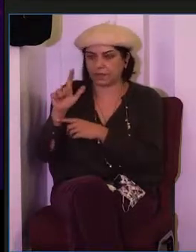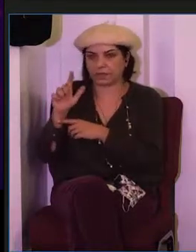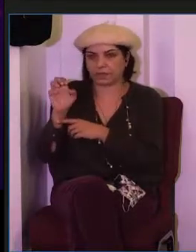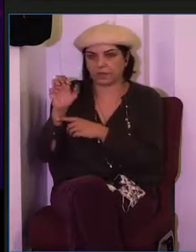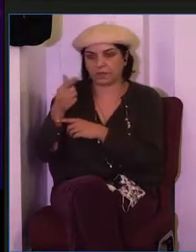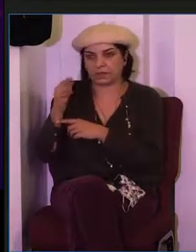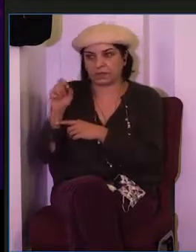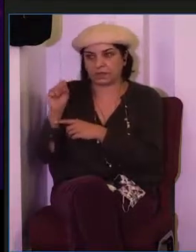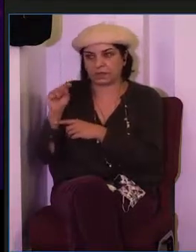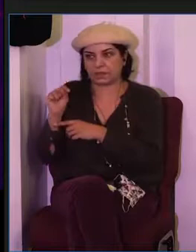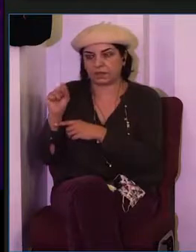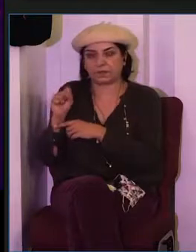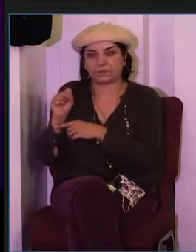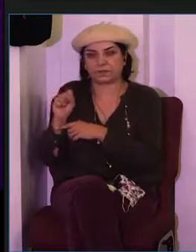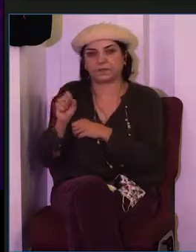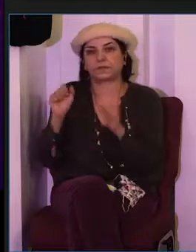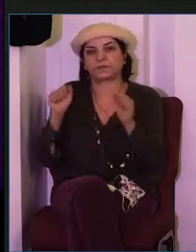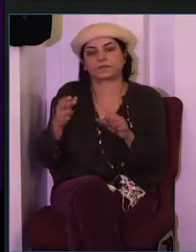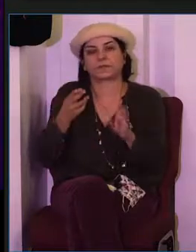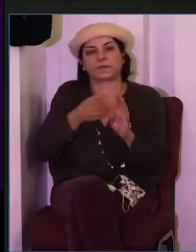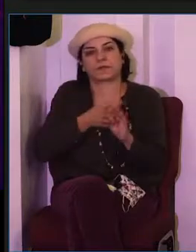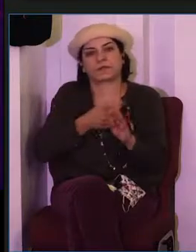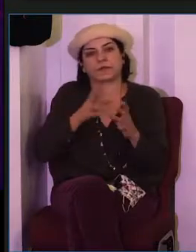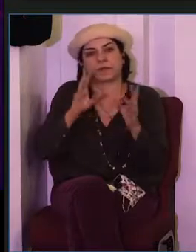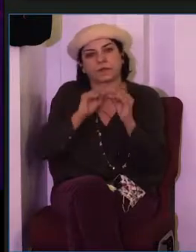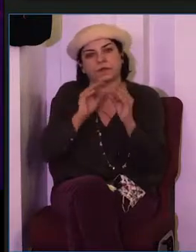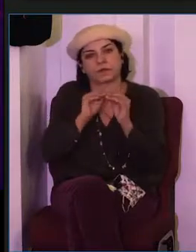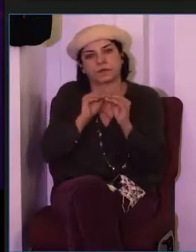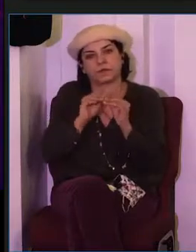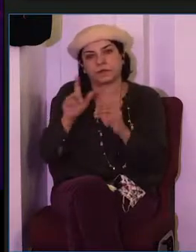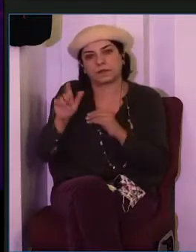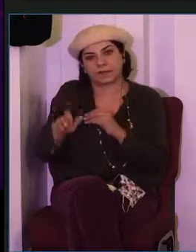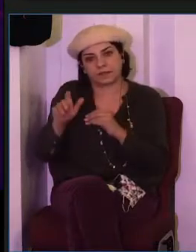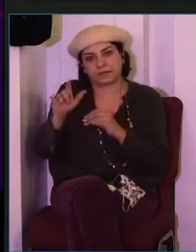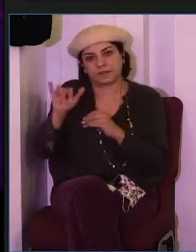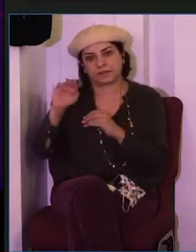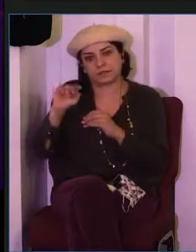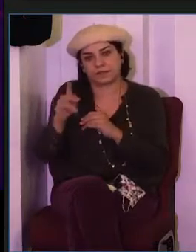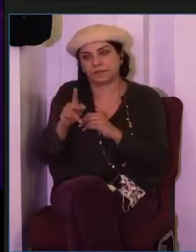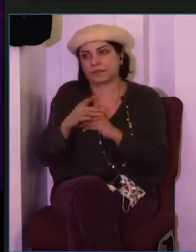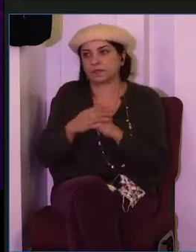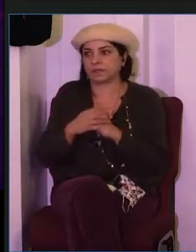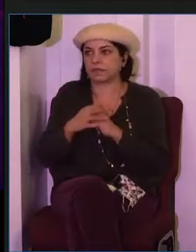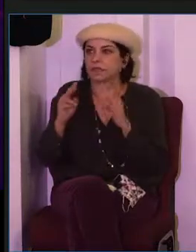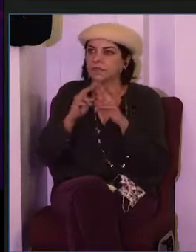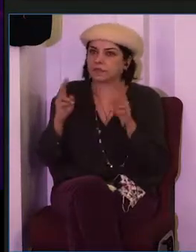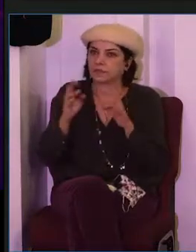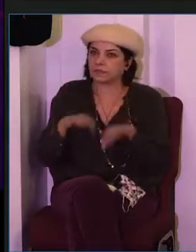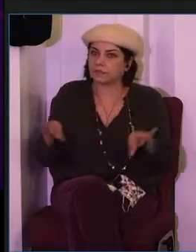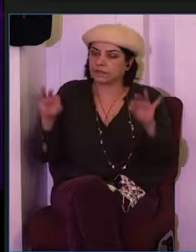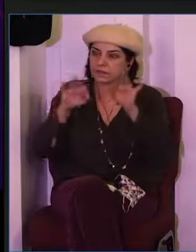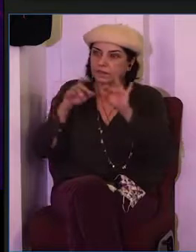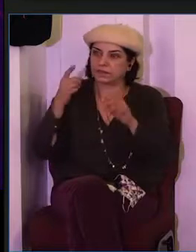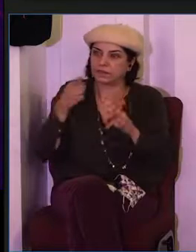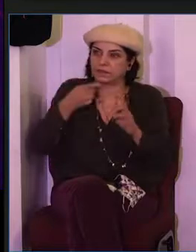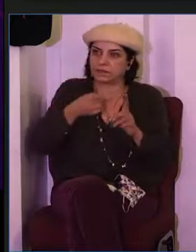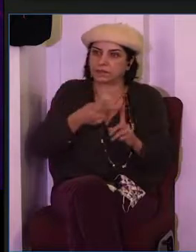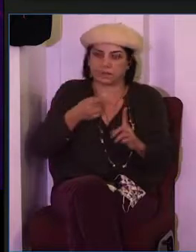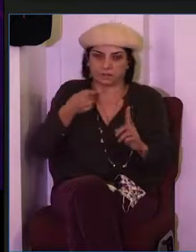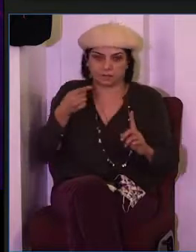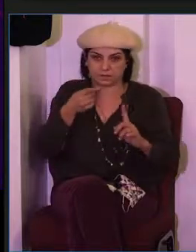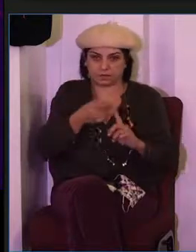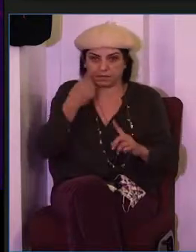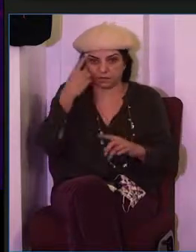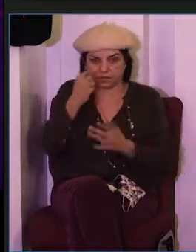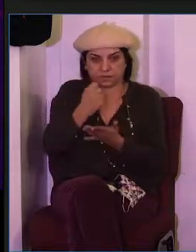You can join the meeting by clicking on the link. It's very important, particularly for you official